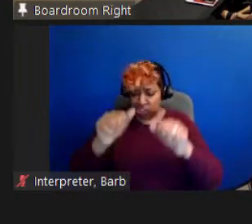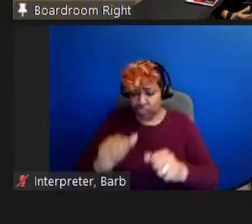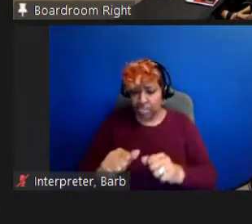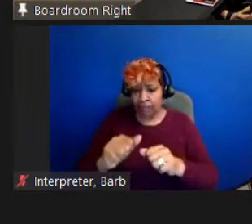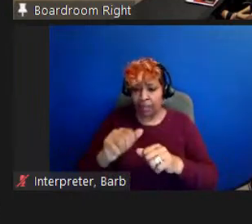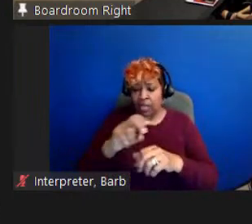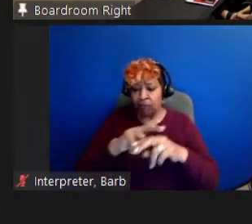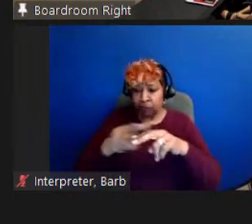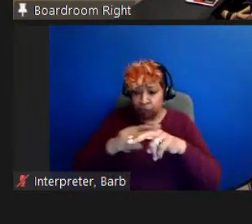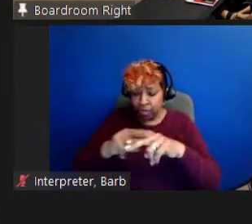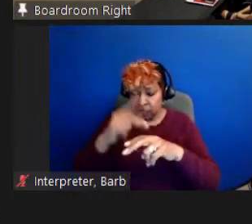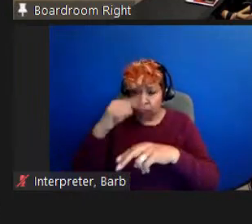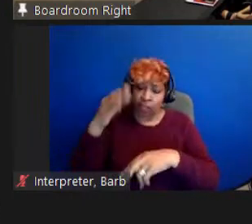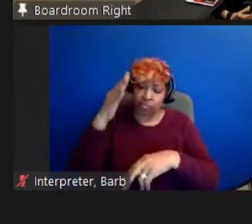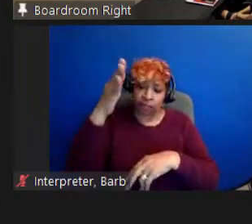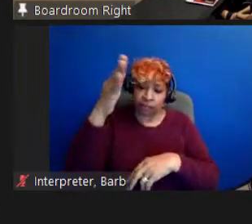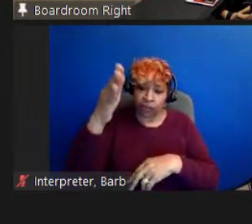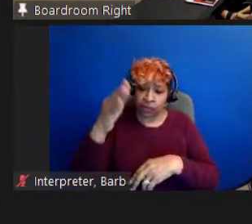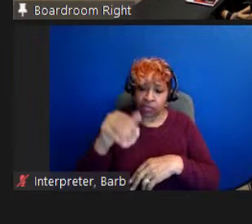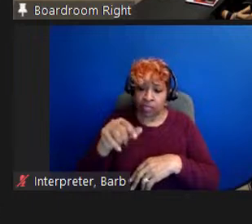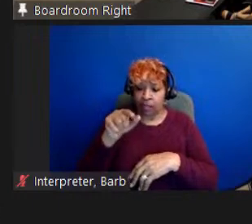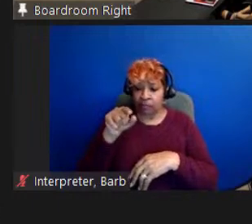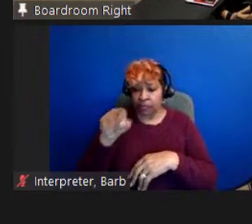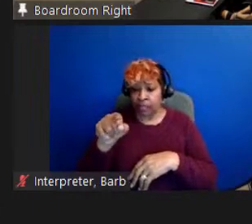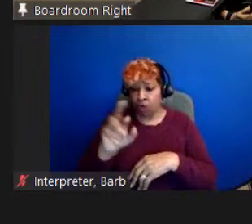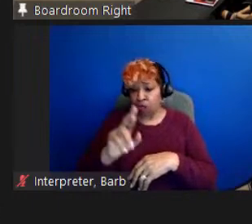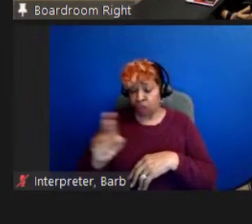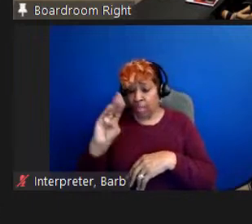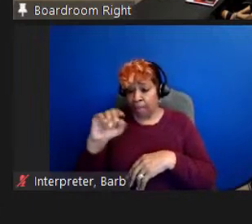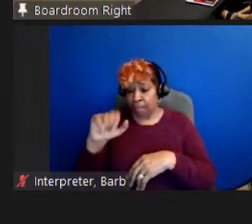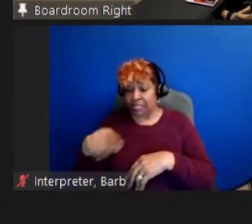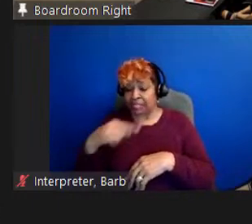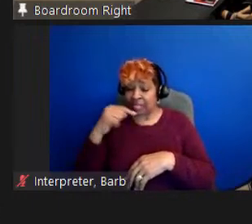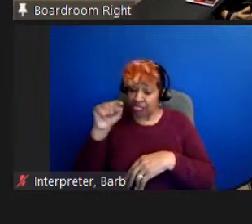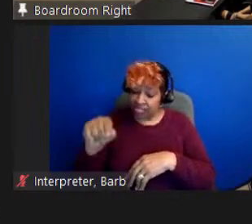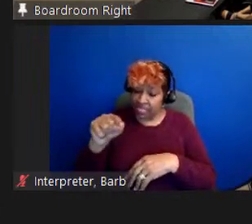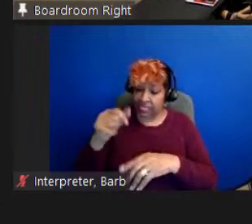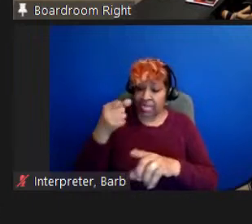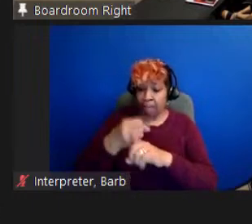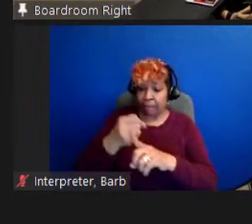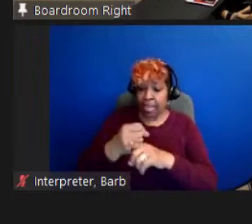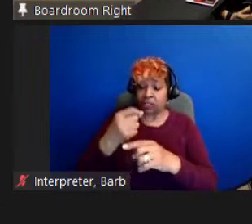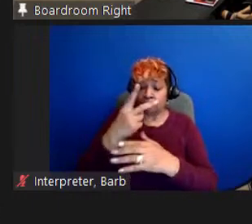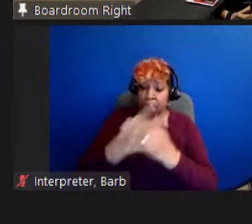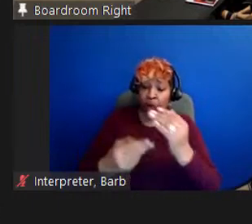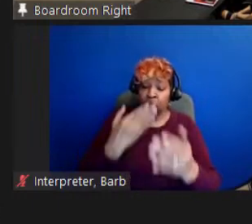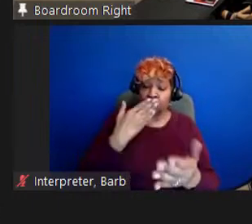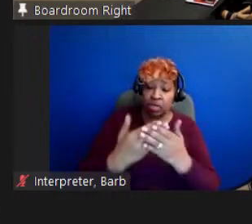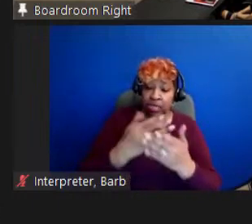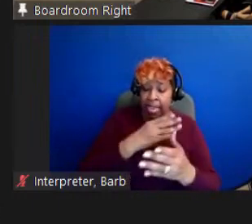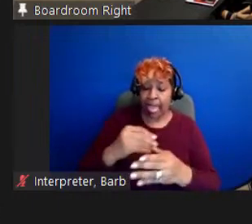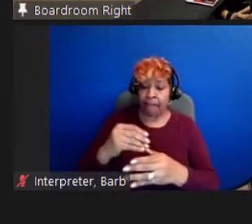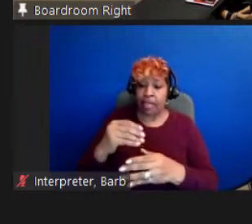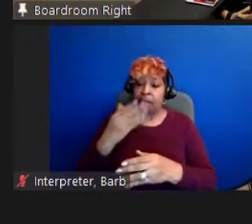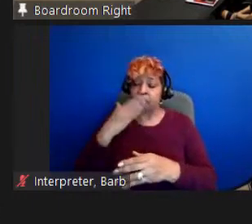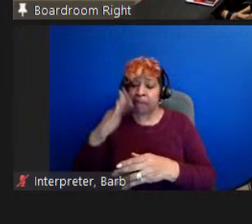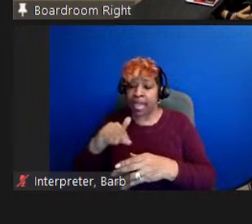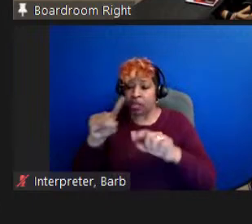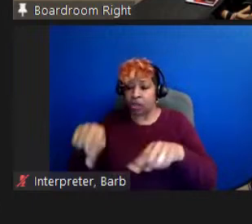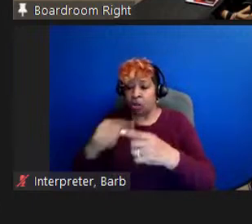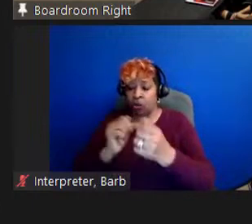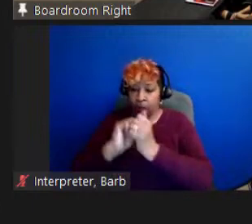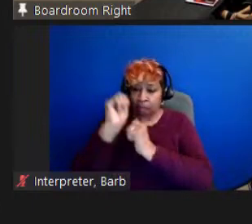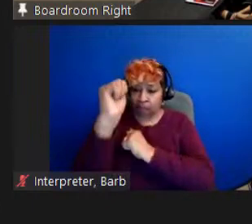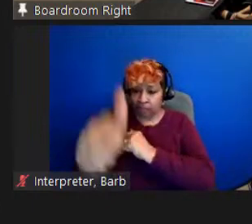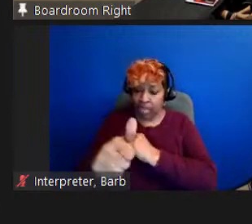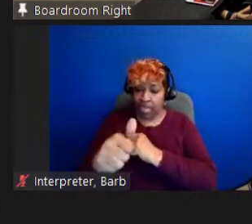right map also indicates that these impacts, both good and bad, extend far beyond the city limits. They out into the